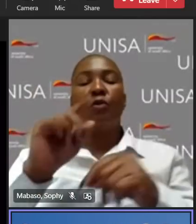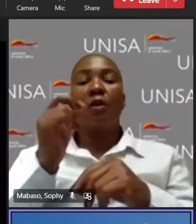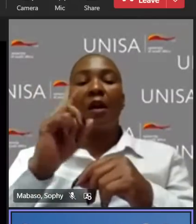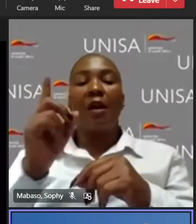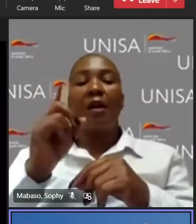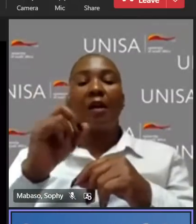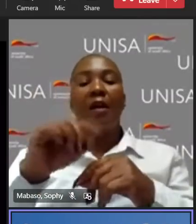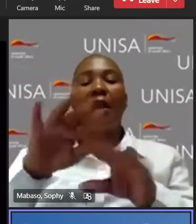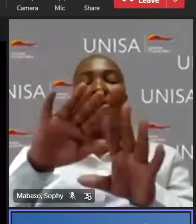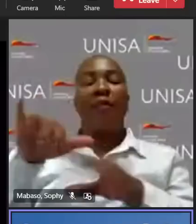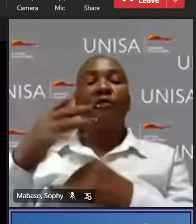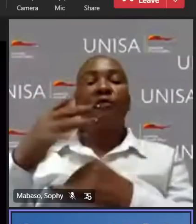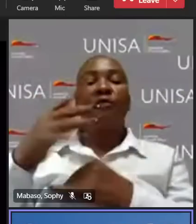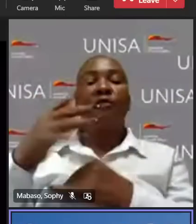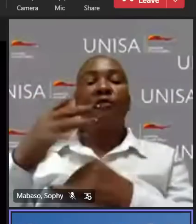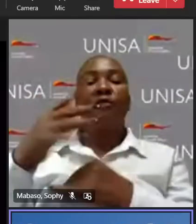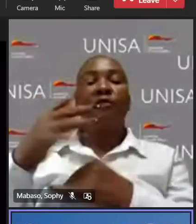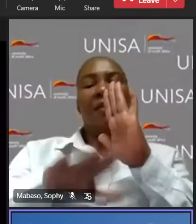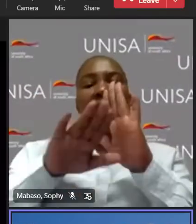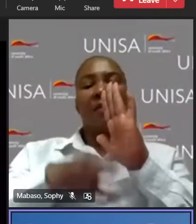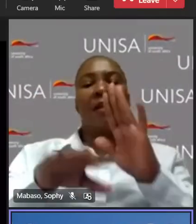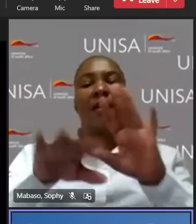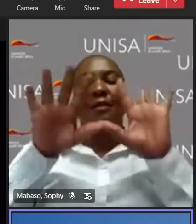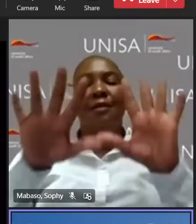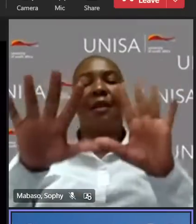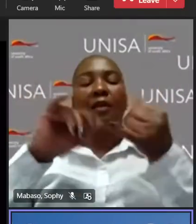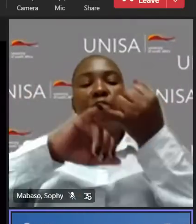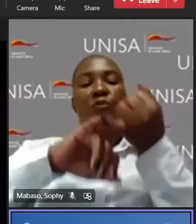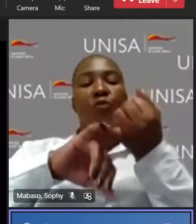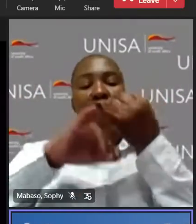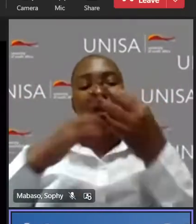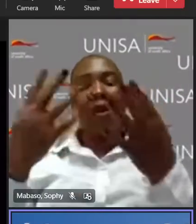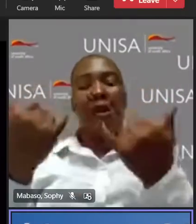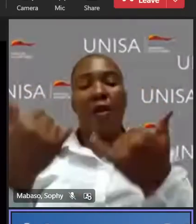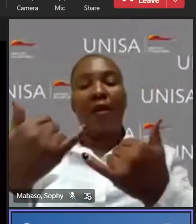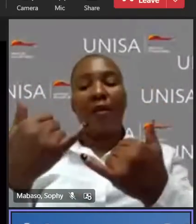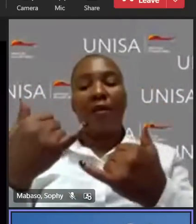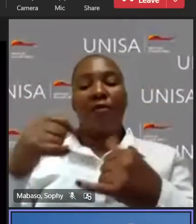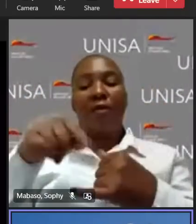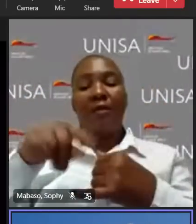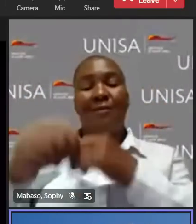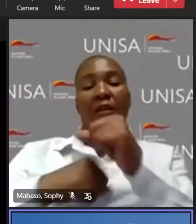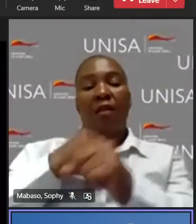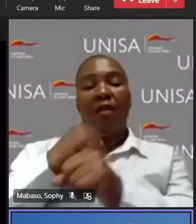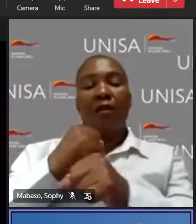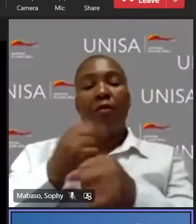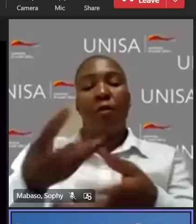left with less than 10 modules in the current year, they will